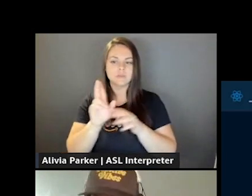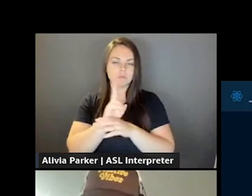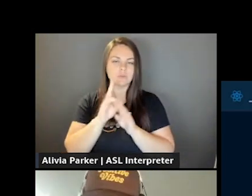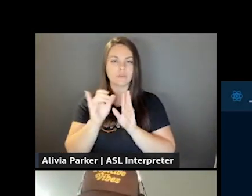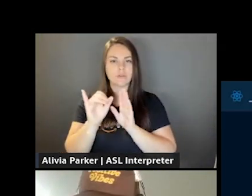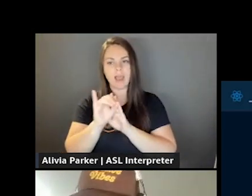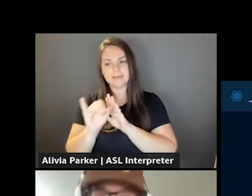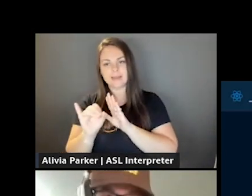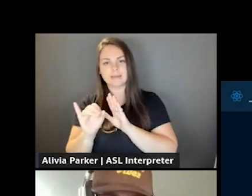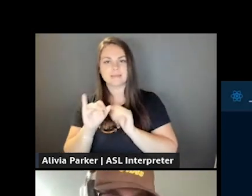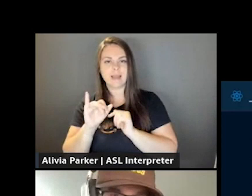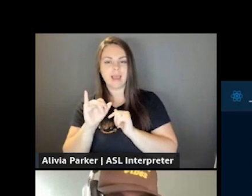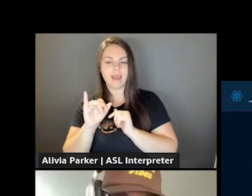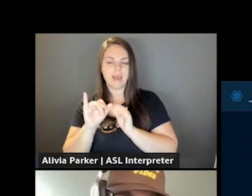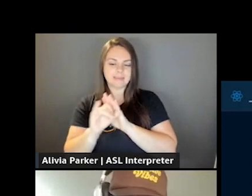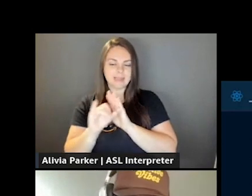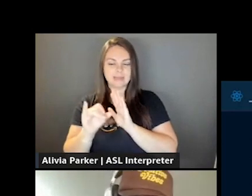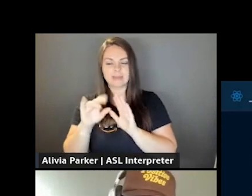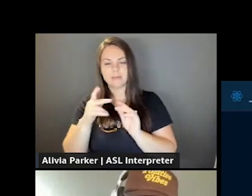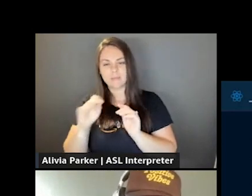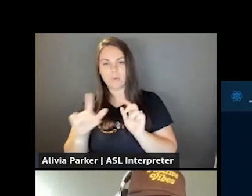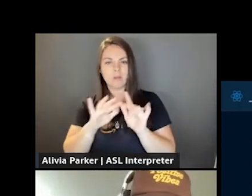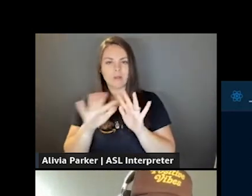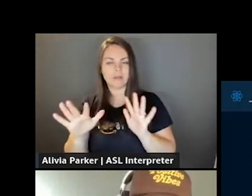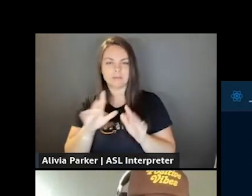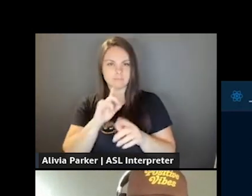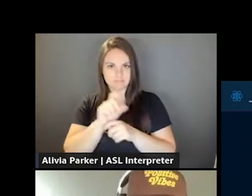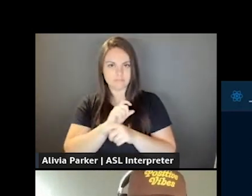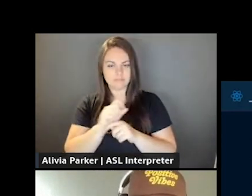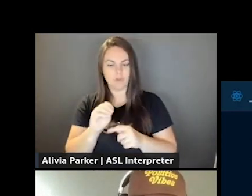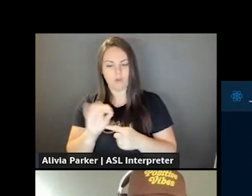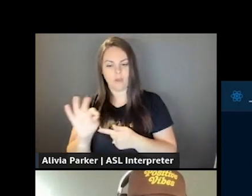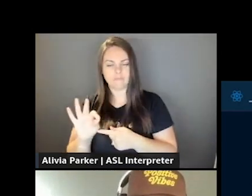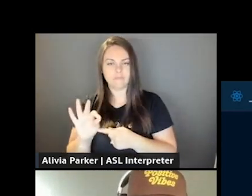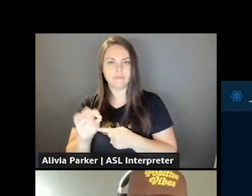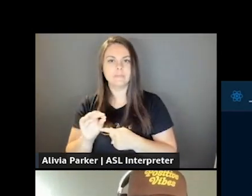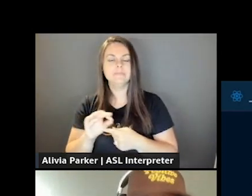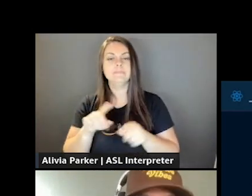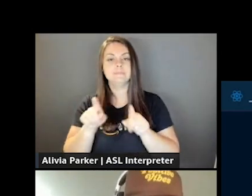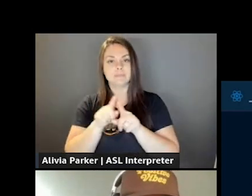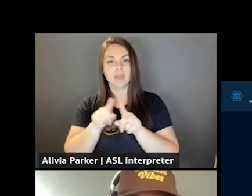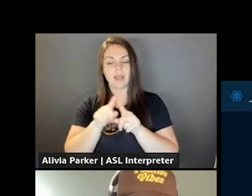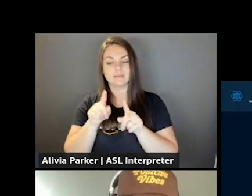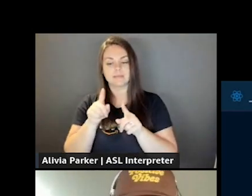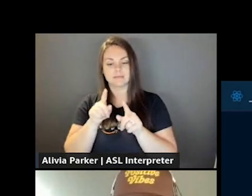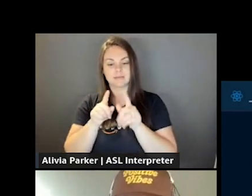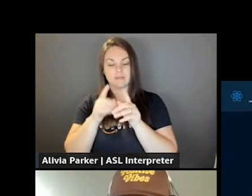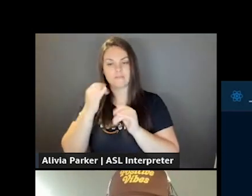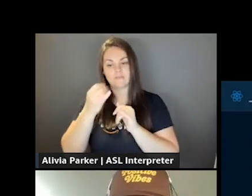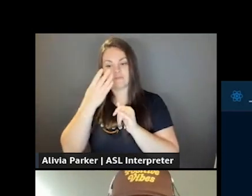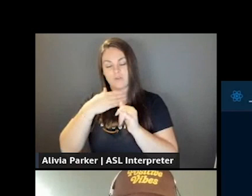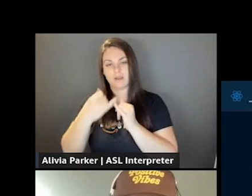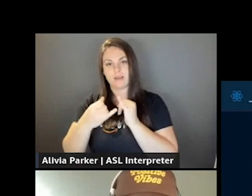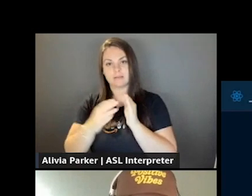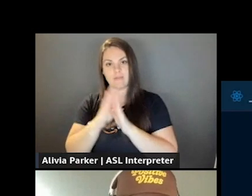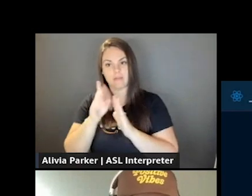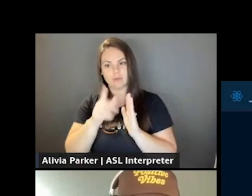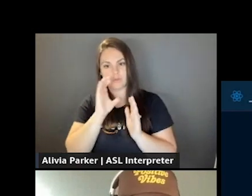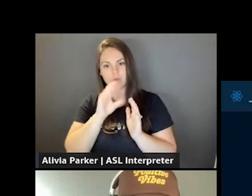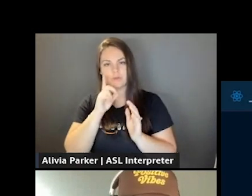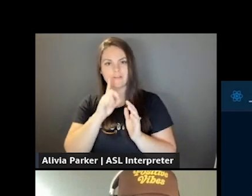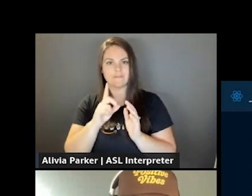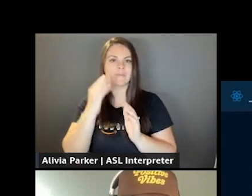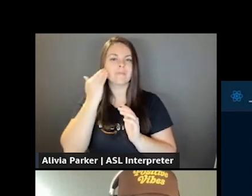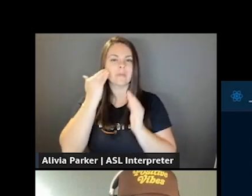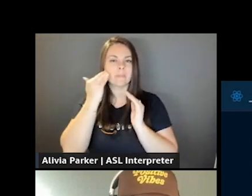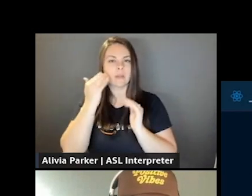auth. Because at the end of the day, as a front-end developer, you're looking for familiar language. So that way you can feel safe and secure